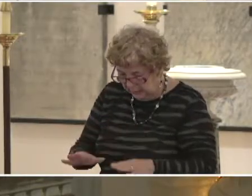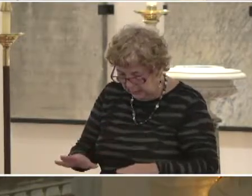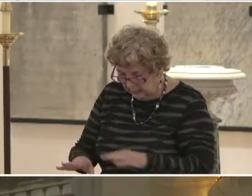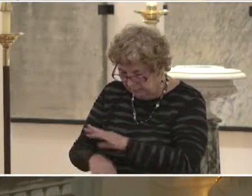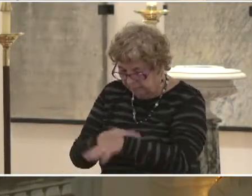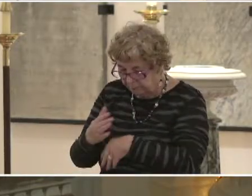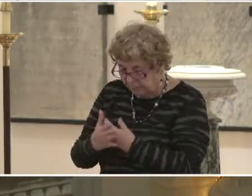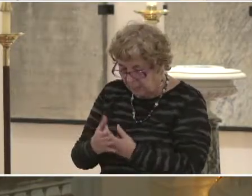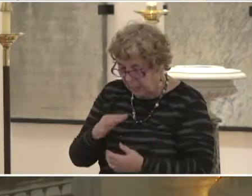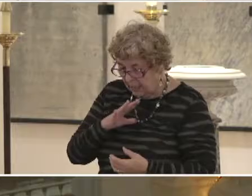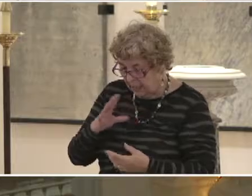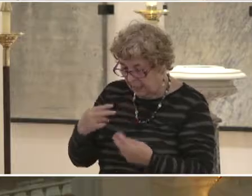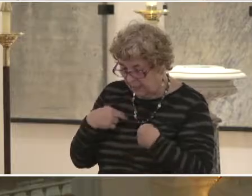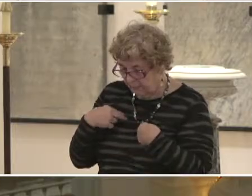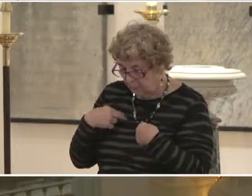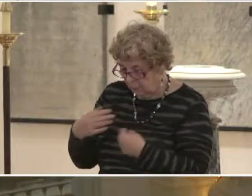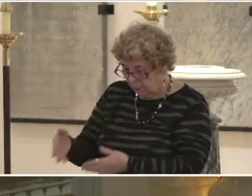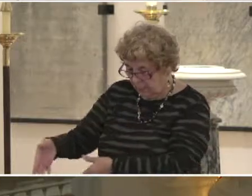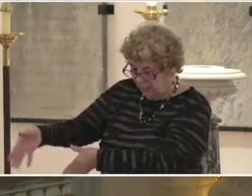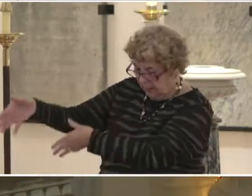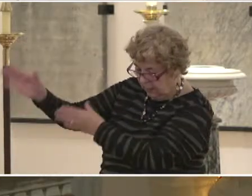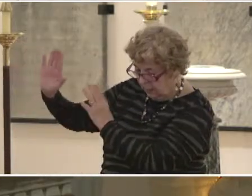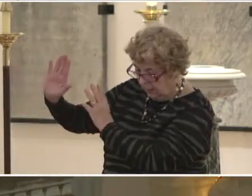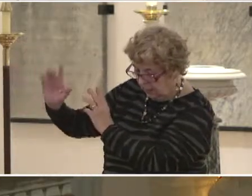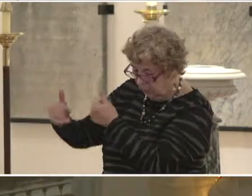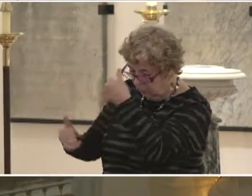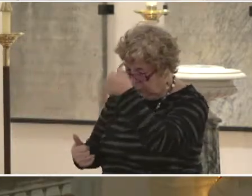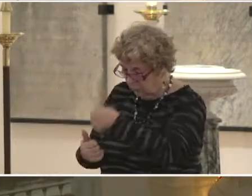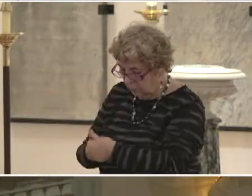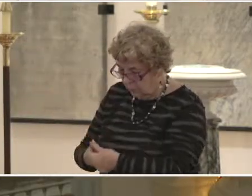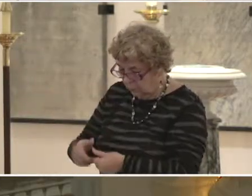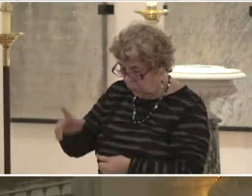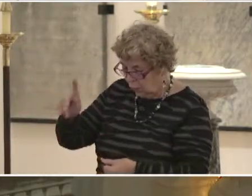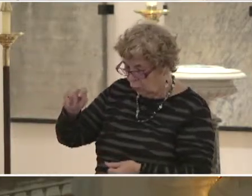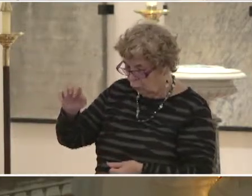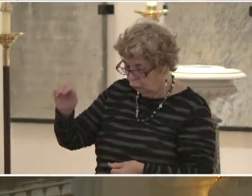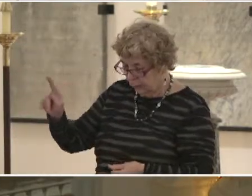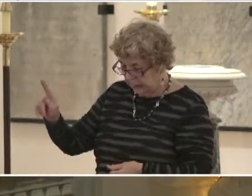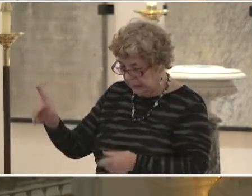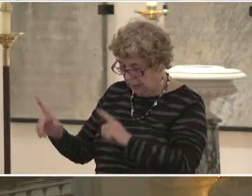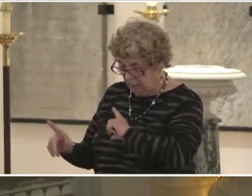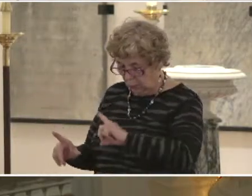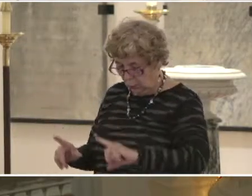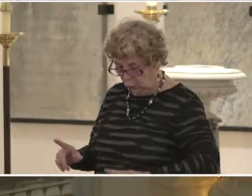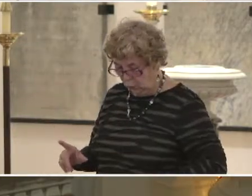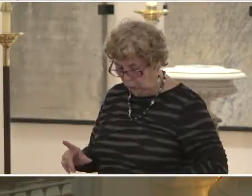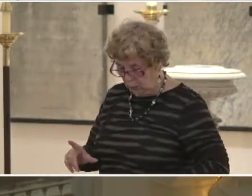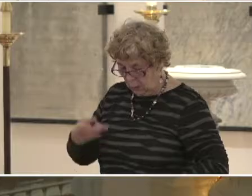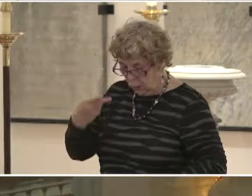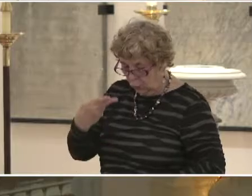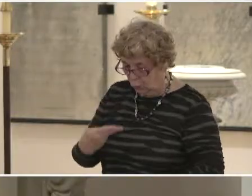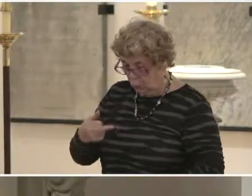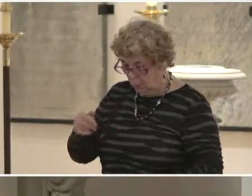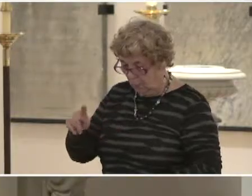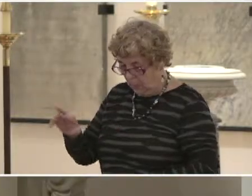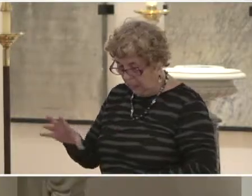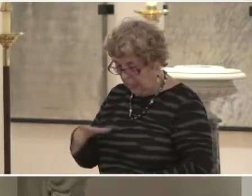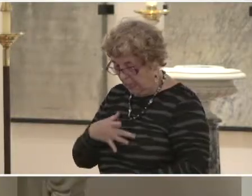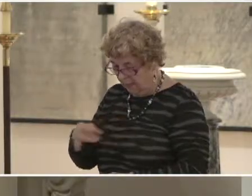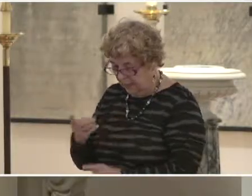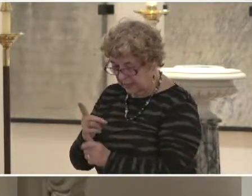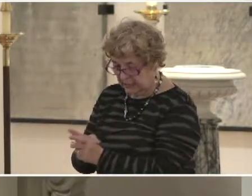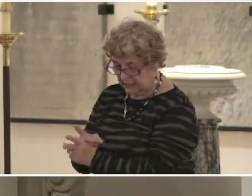you. But as for me, the silence and the emptiness is so great that I look and do not see, listen and do